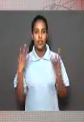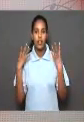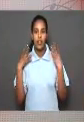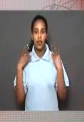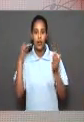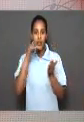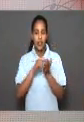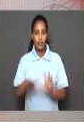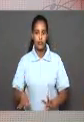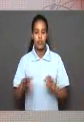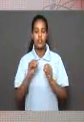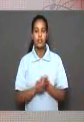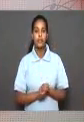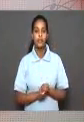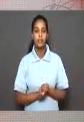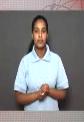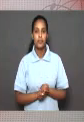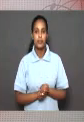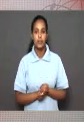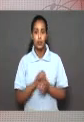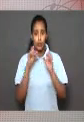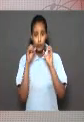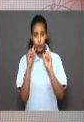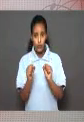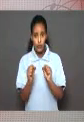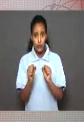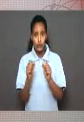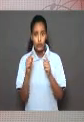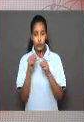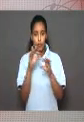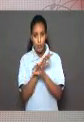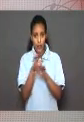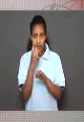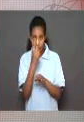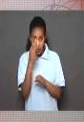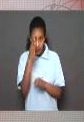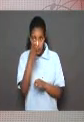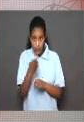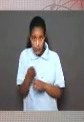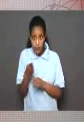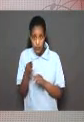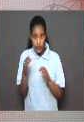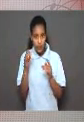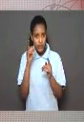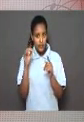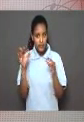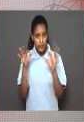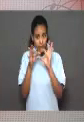Hello again, students. Were you able to match each block to a fitting